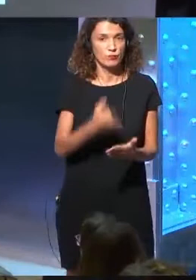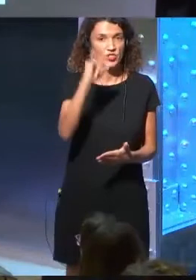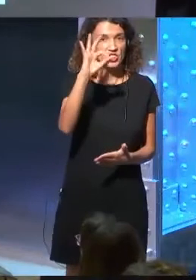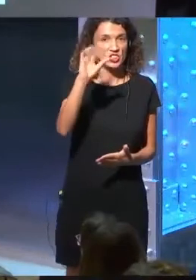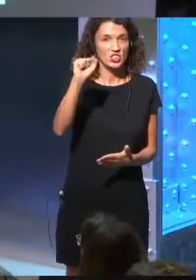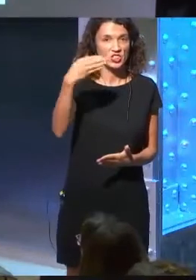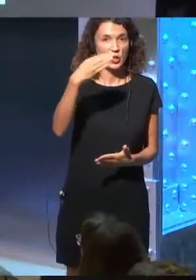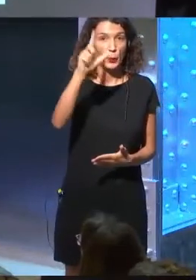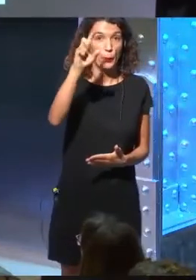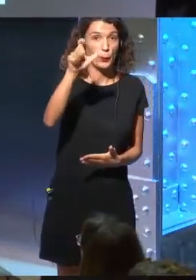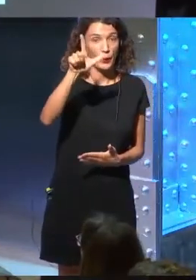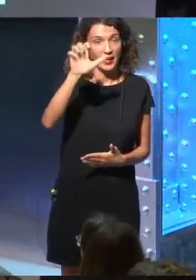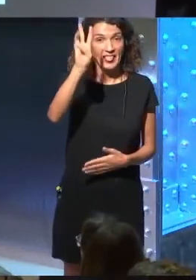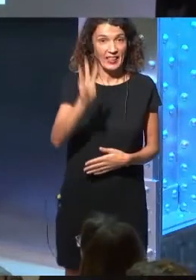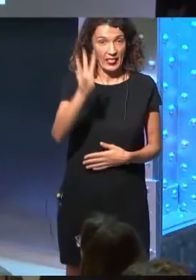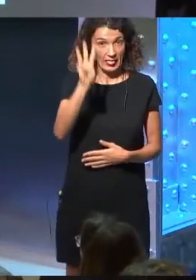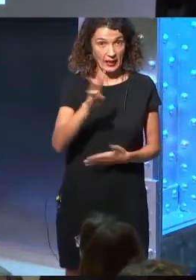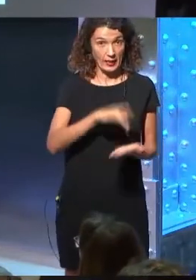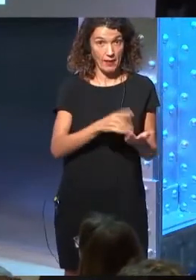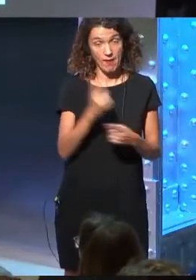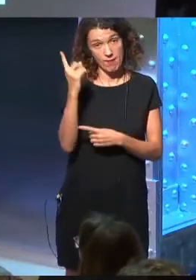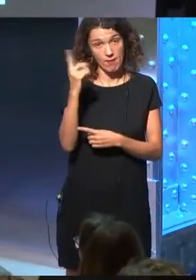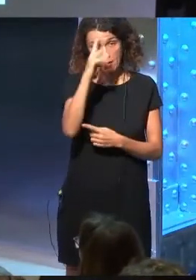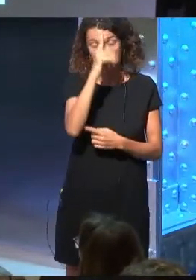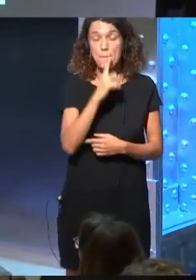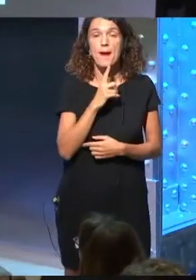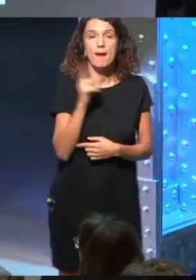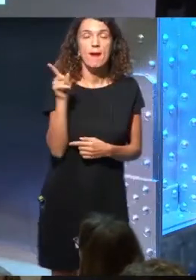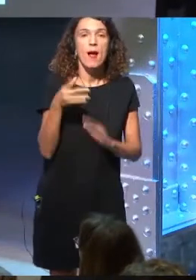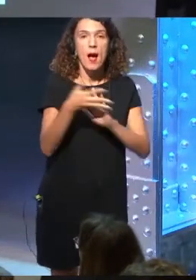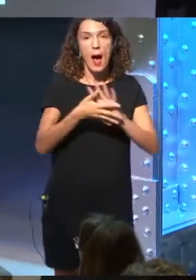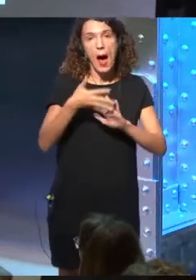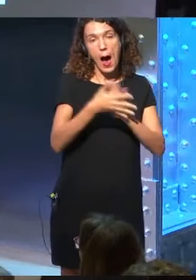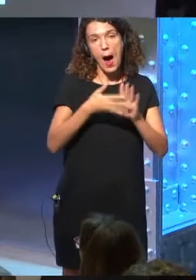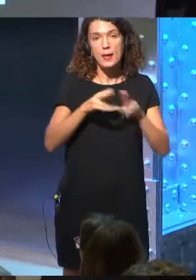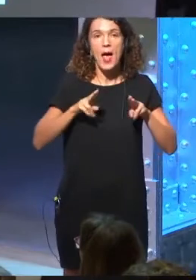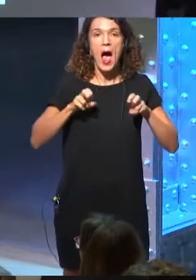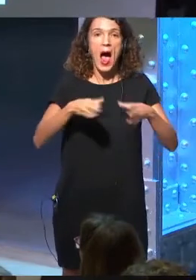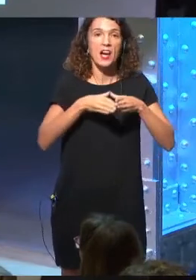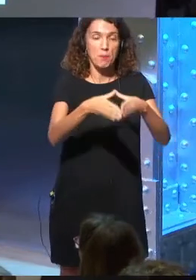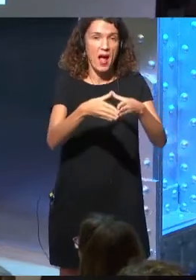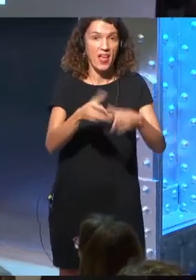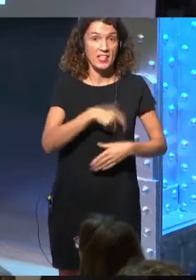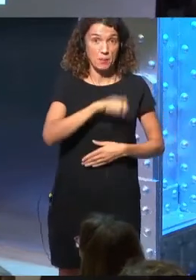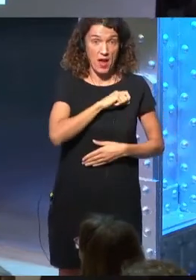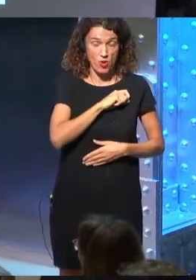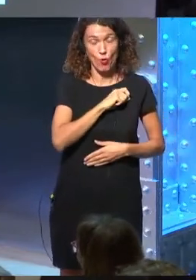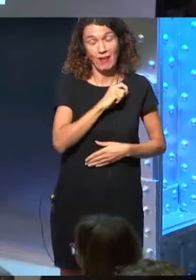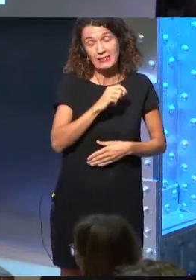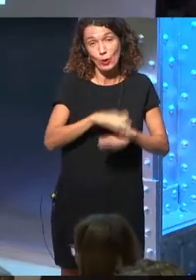Armada. I'm very tactless, but it is her address to her troops